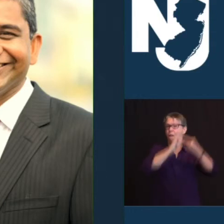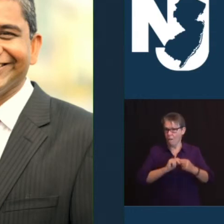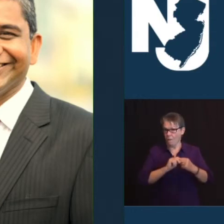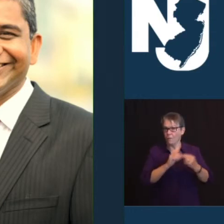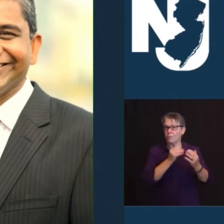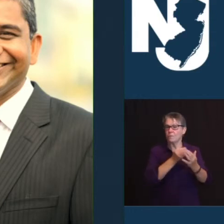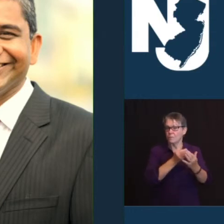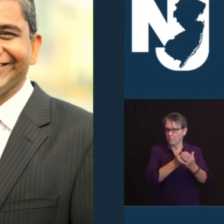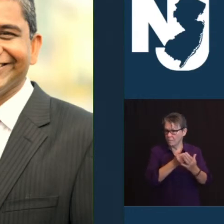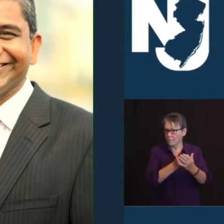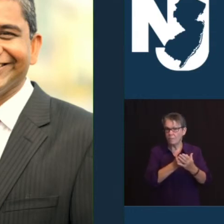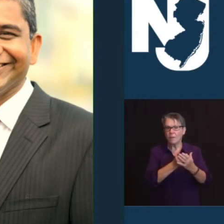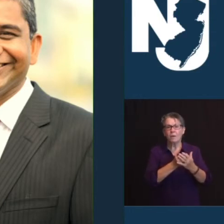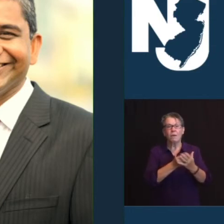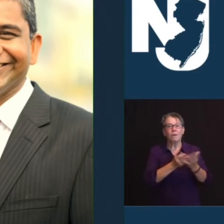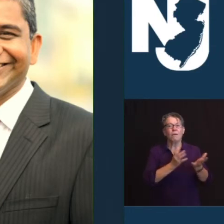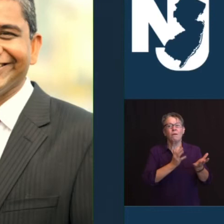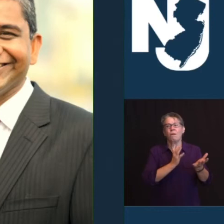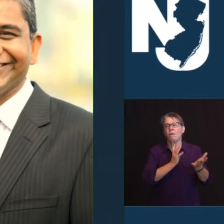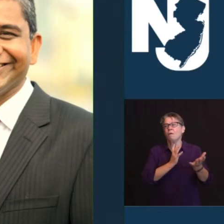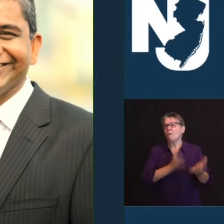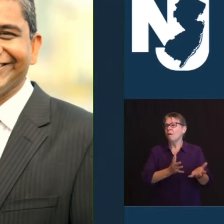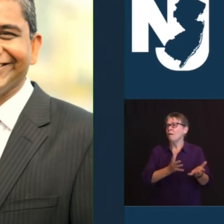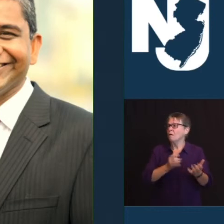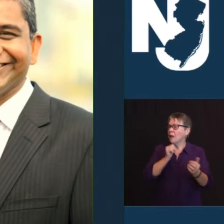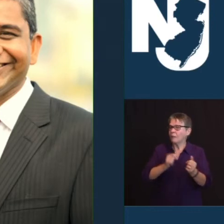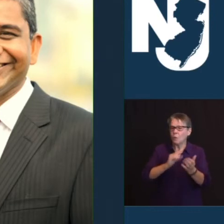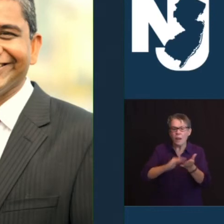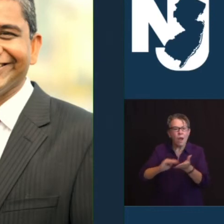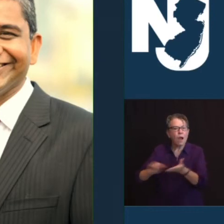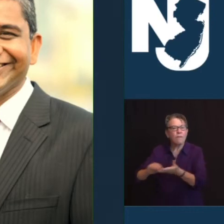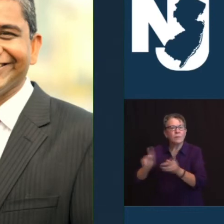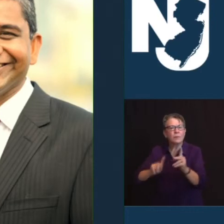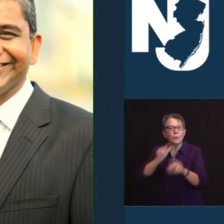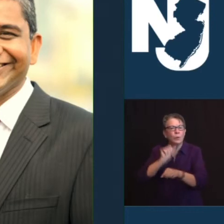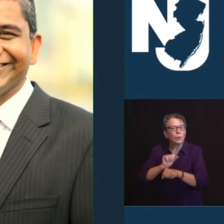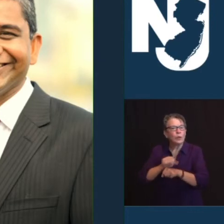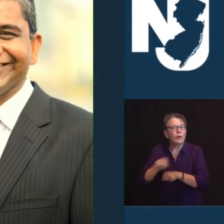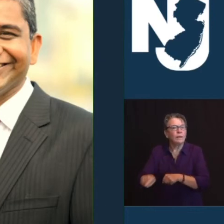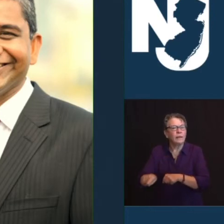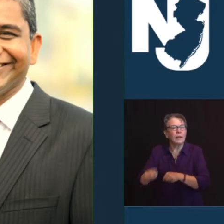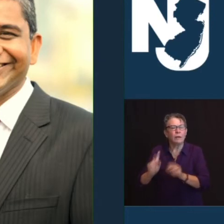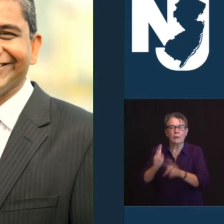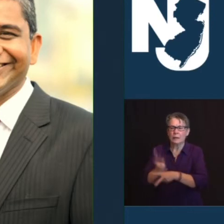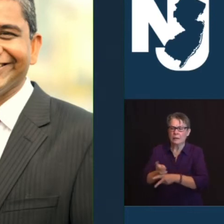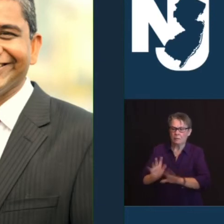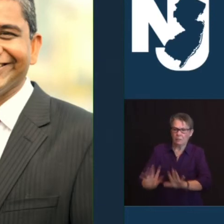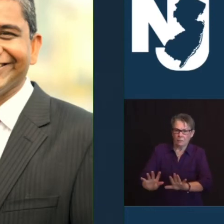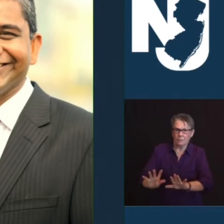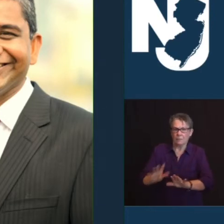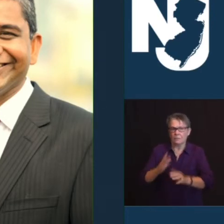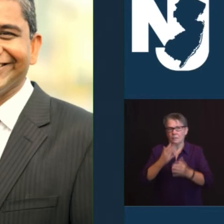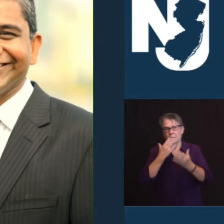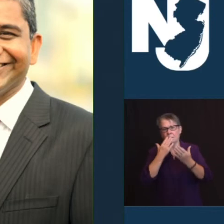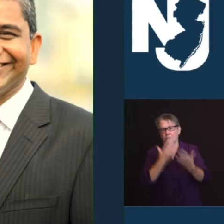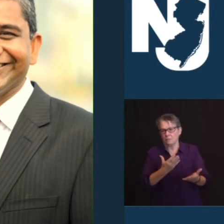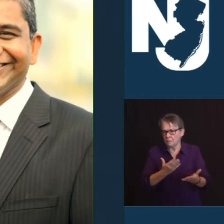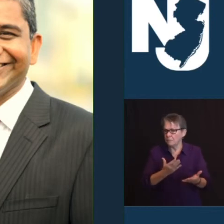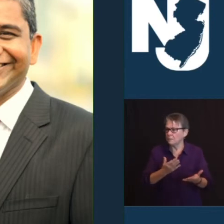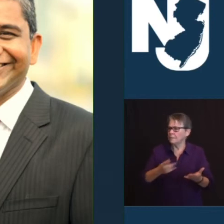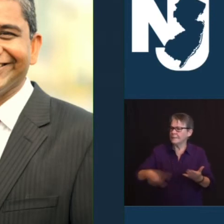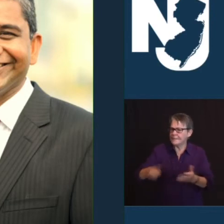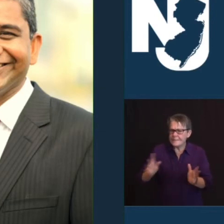worry. Ritesh is a leader, and I've known him for many years in New Jersey's independent pharmacy community, and his civic spirit is